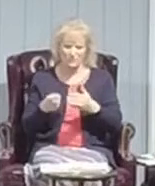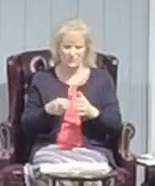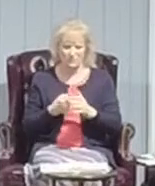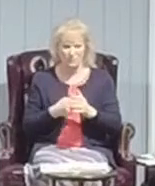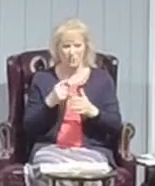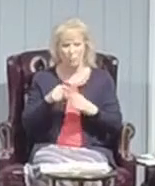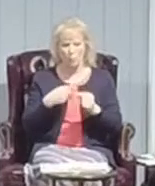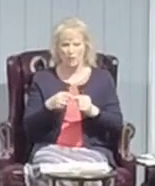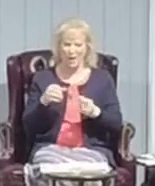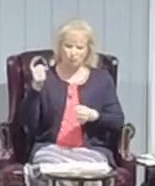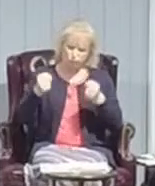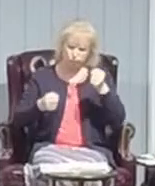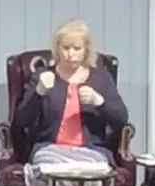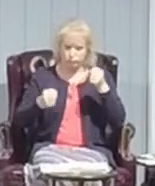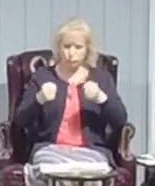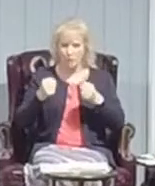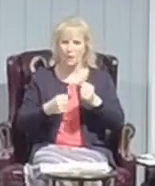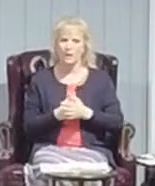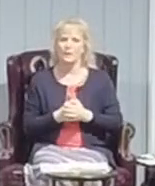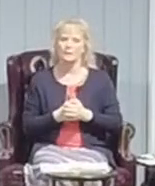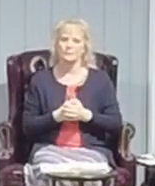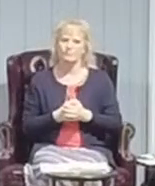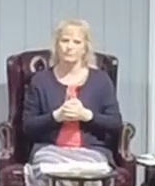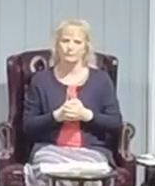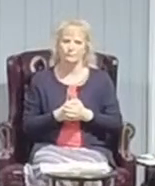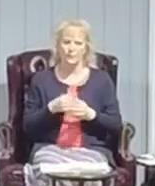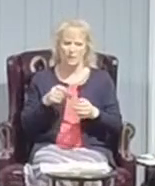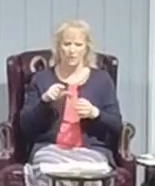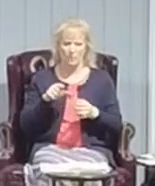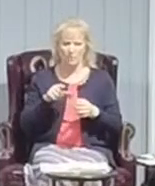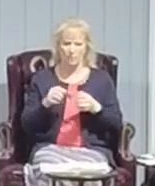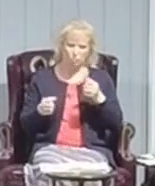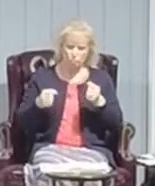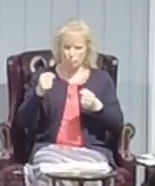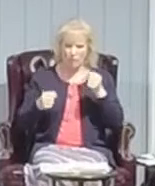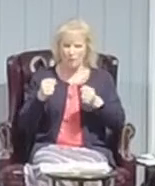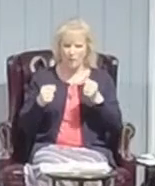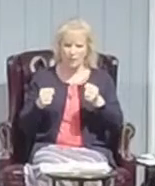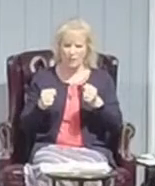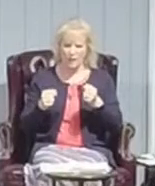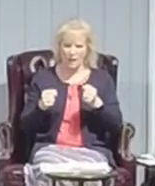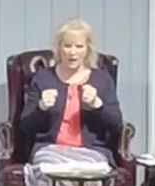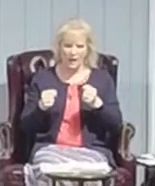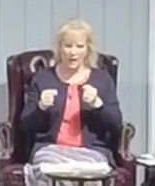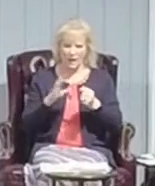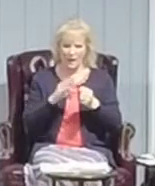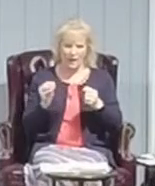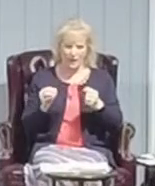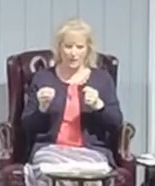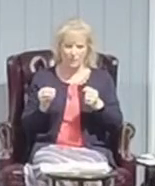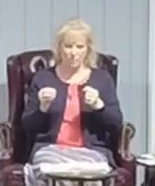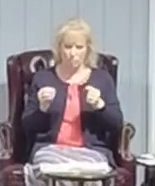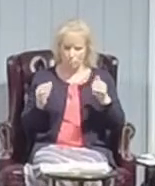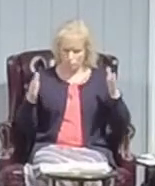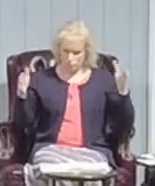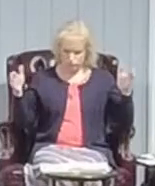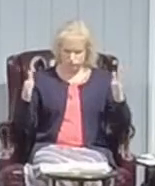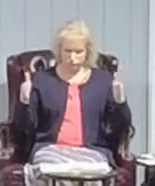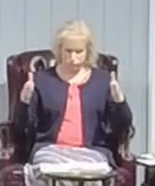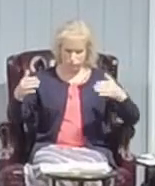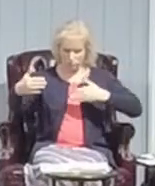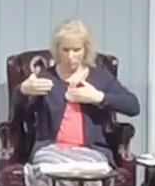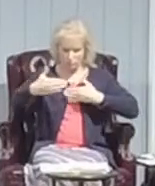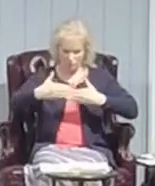my car. It's just like you're driving somewhere and you kind of get boxed in. And you can look ahead and it's